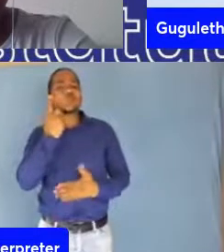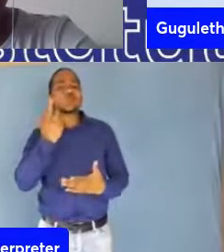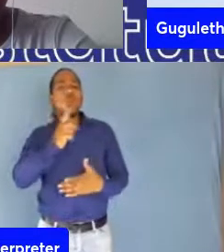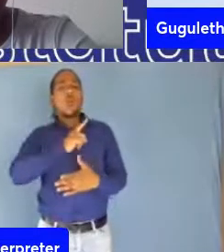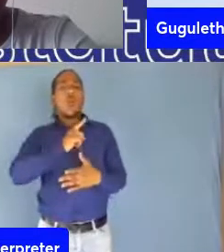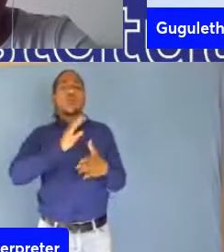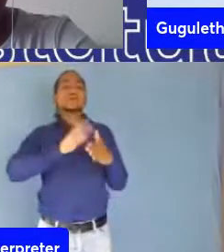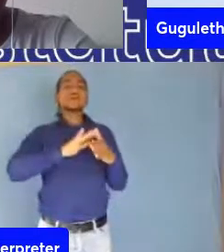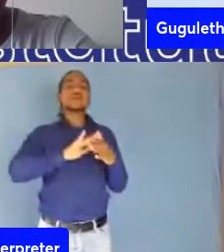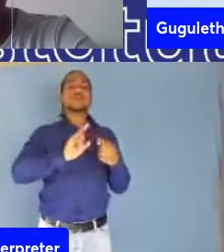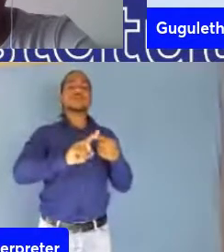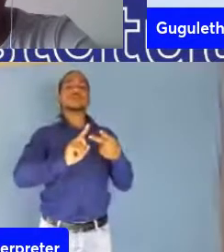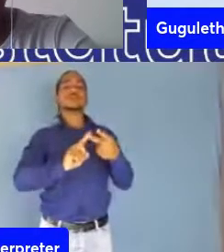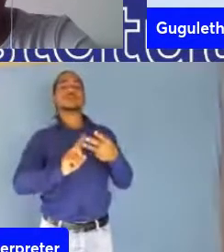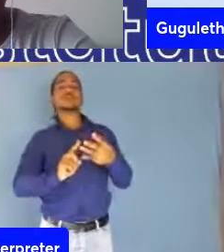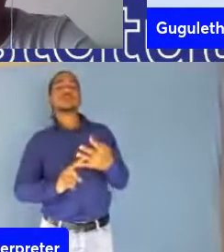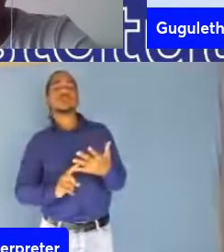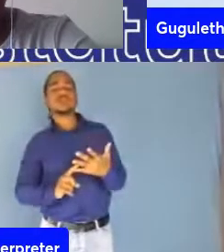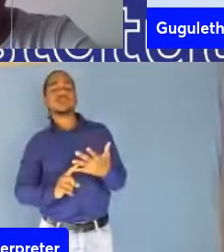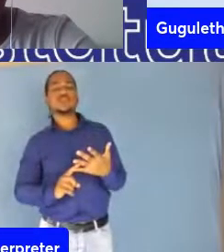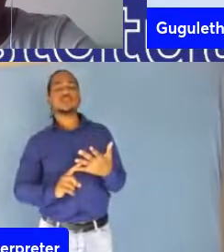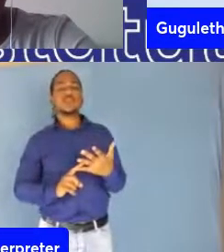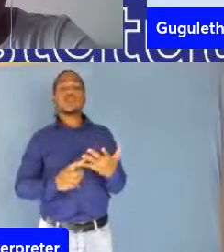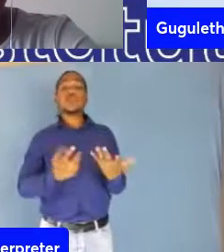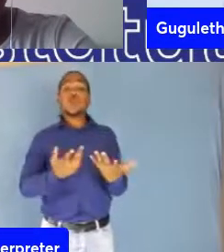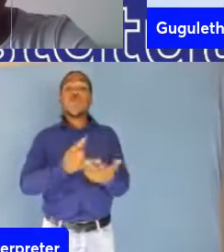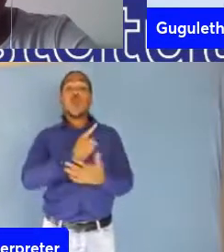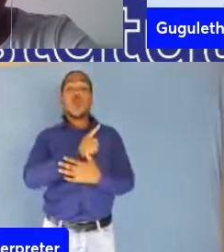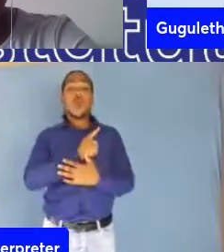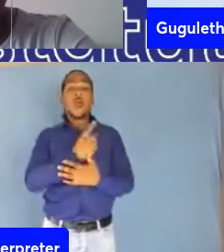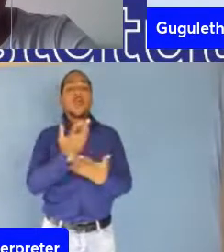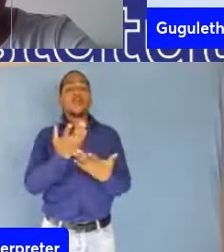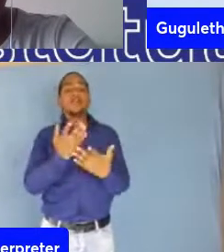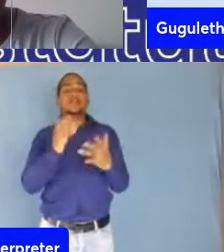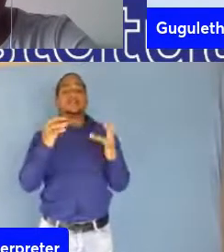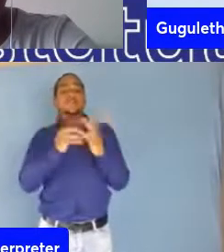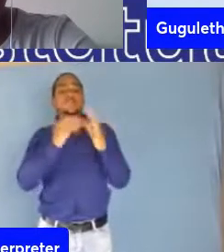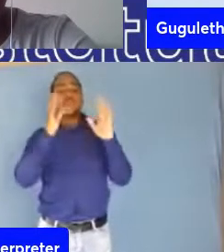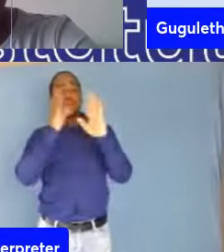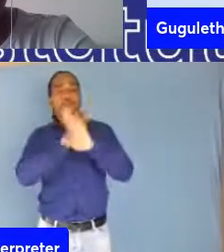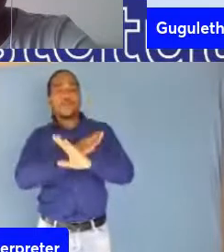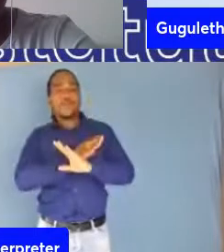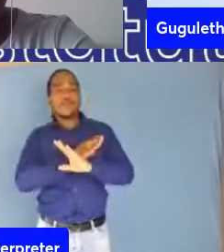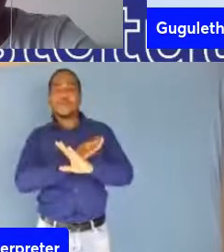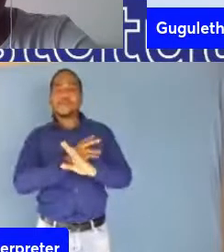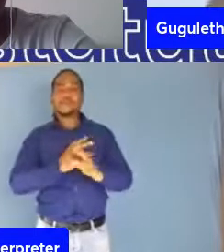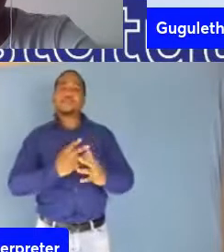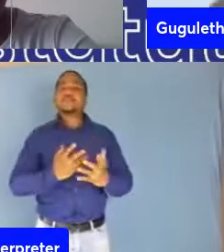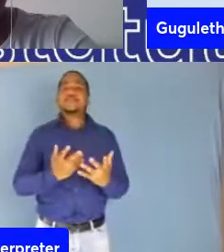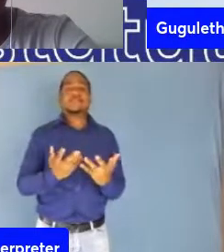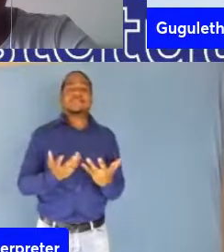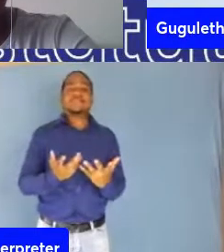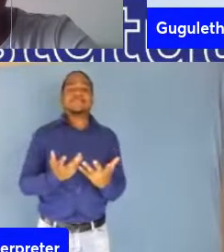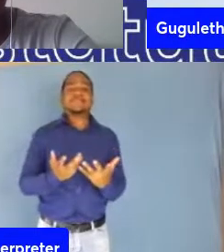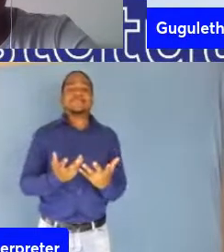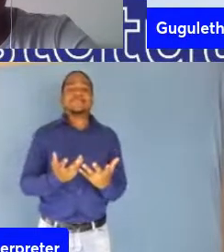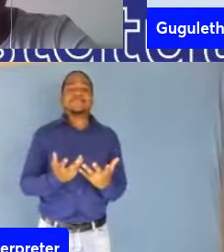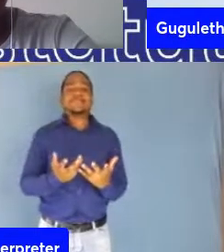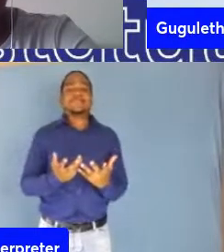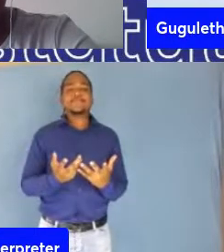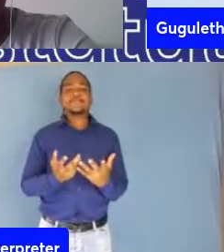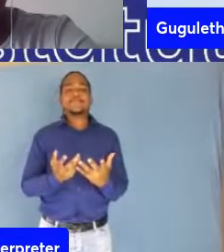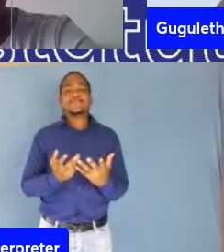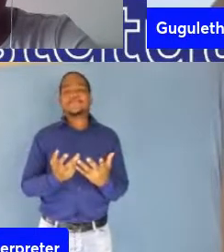circumstance or reality, either because they are unmarried or because they are still in school, all these things,